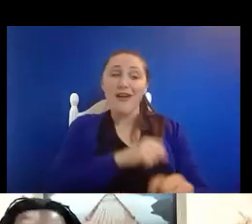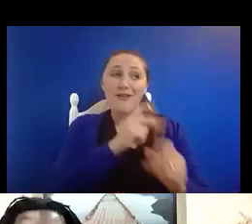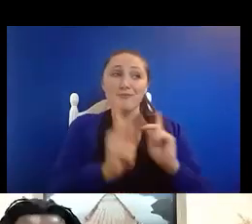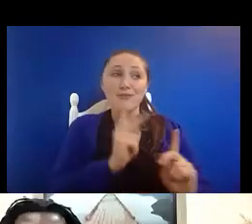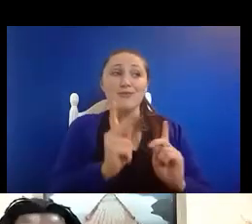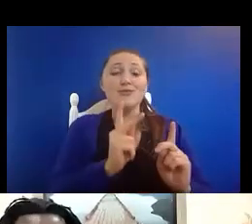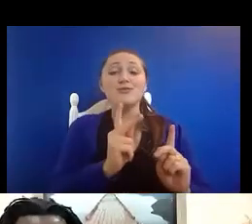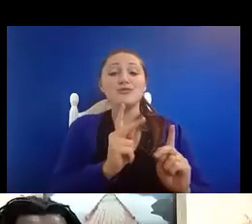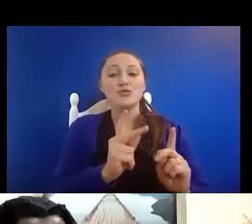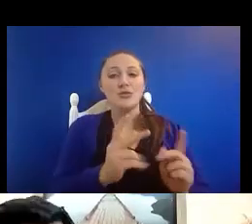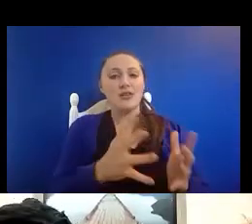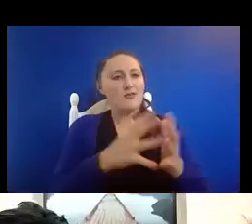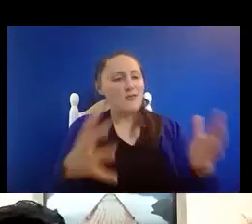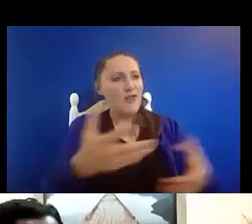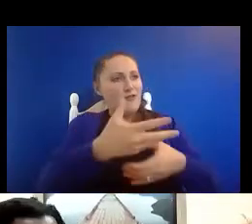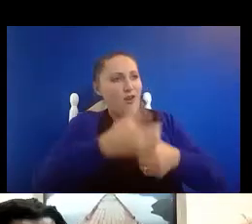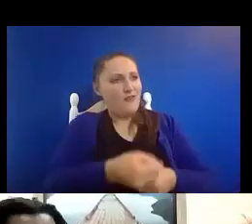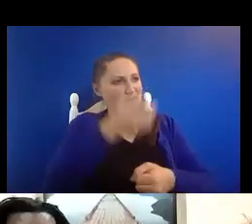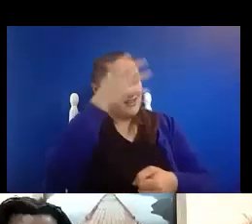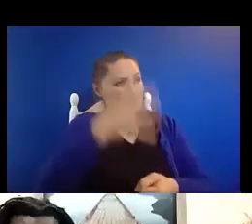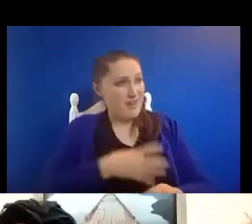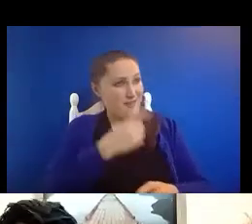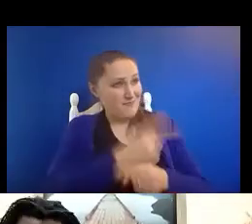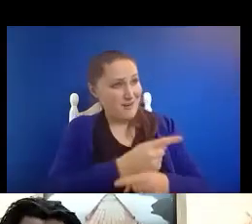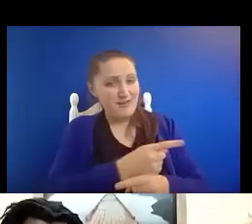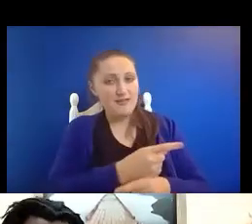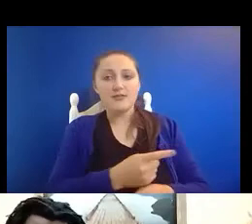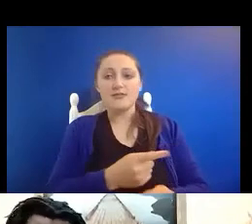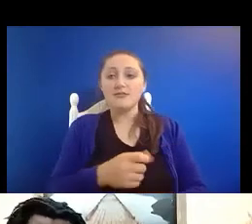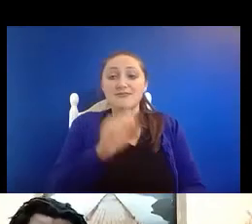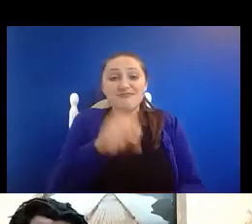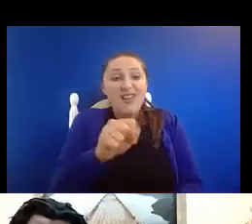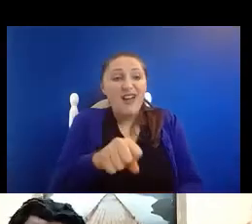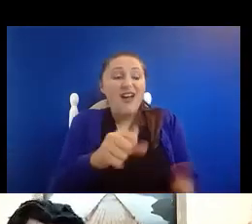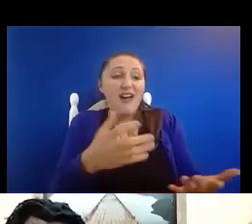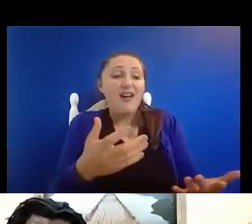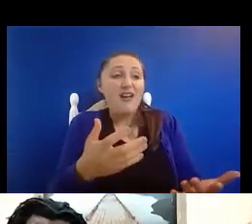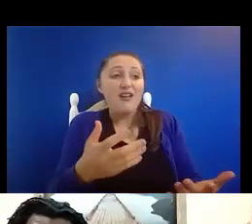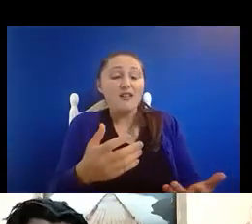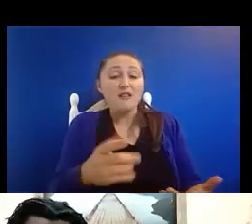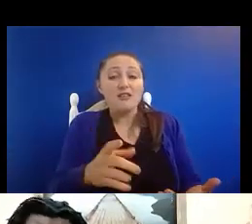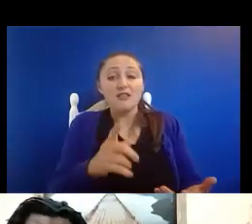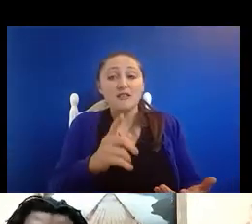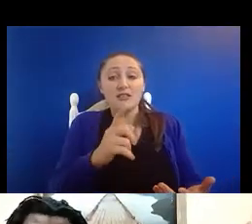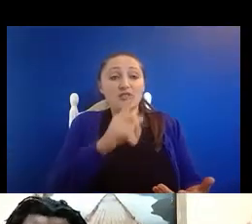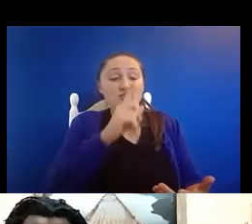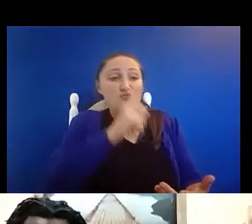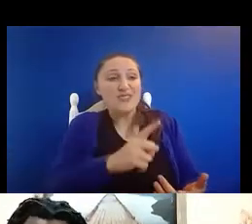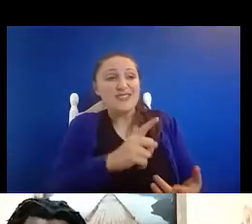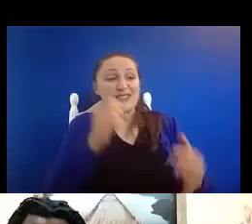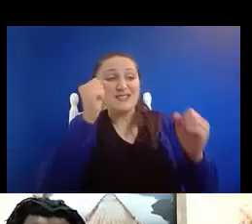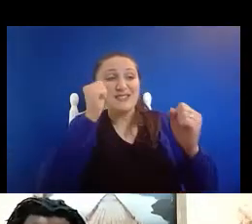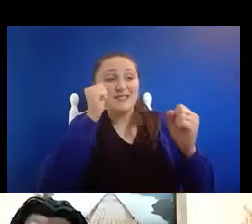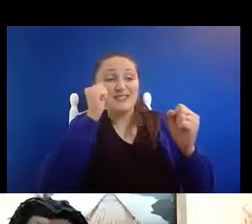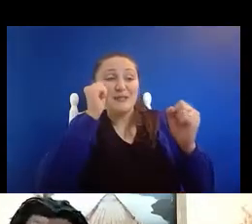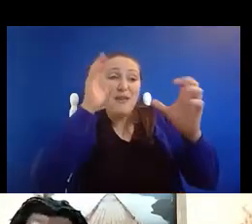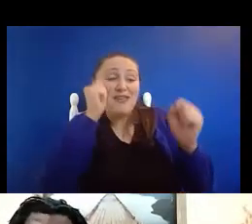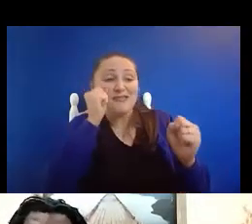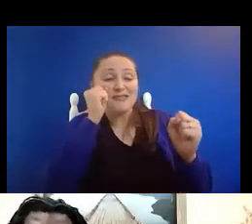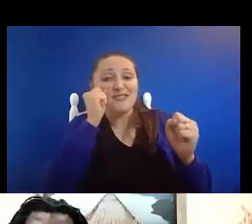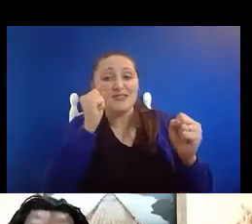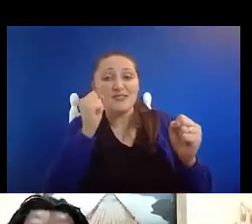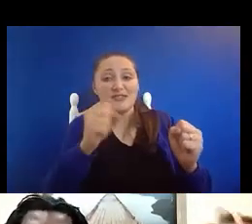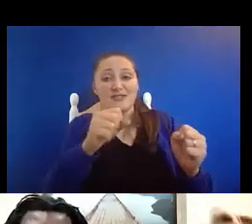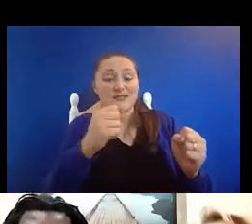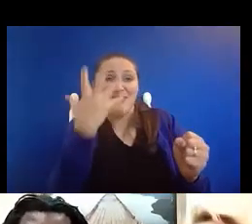confidence as a man, don't you think? Yeah, that's it is. It's love being like, it's really amazing. It's like, it's